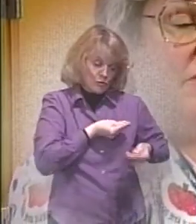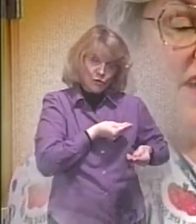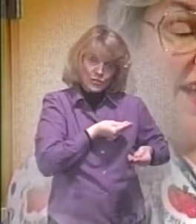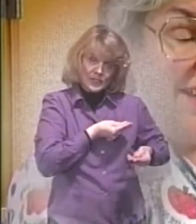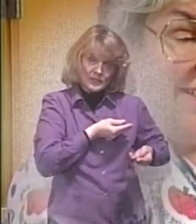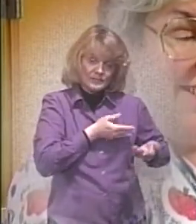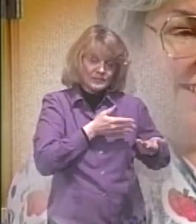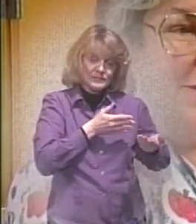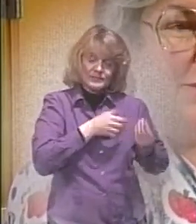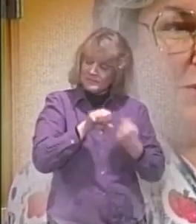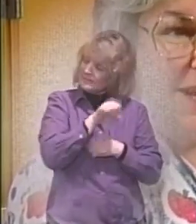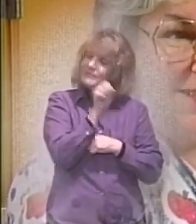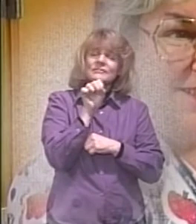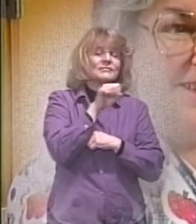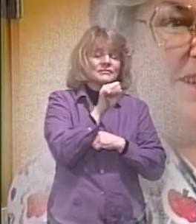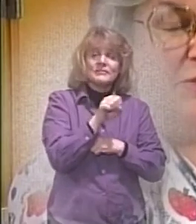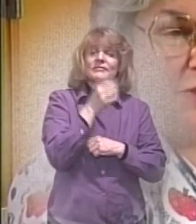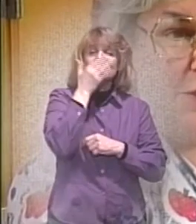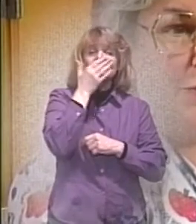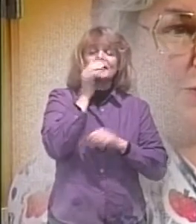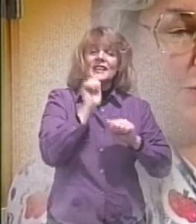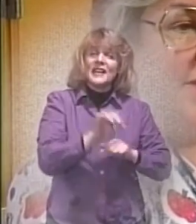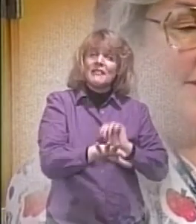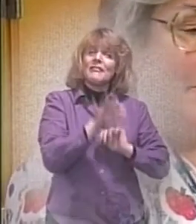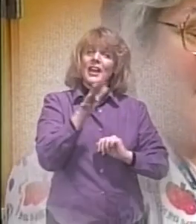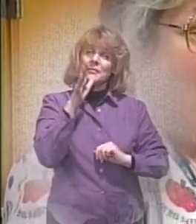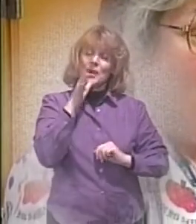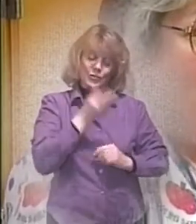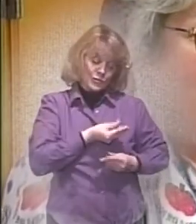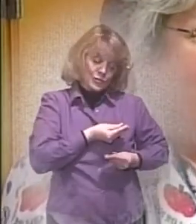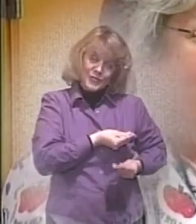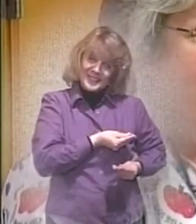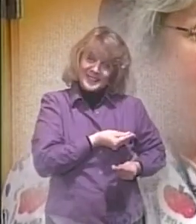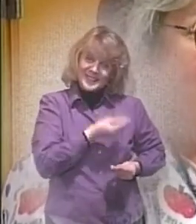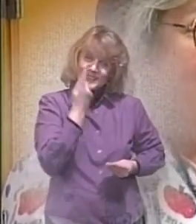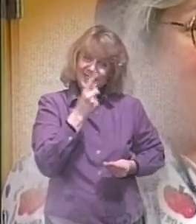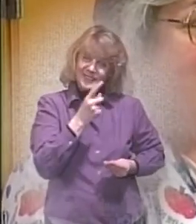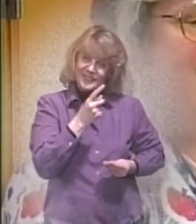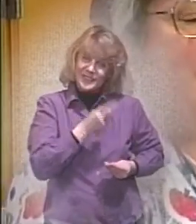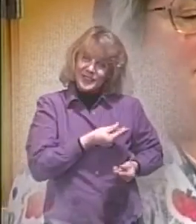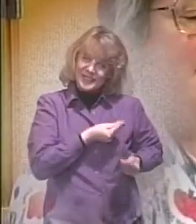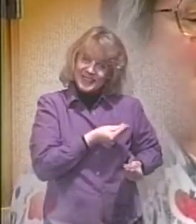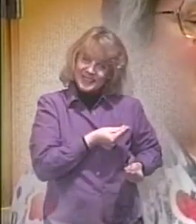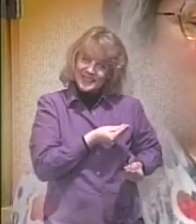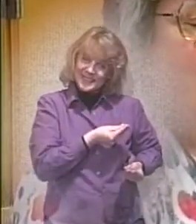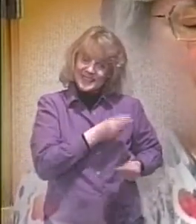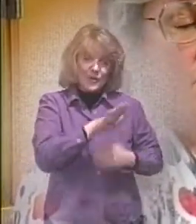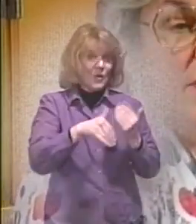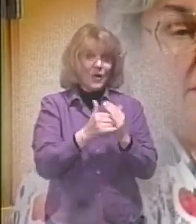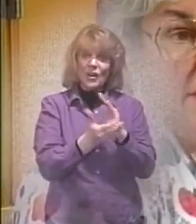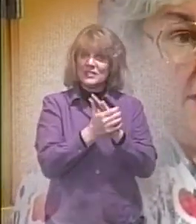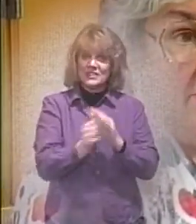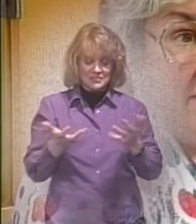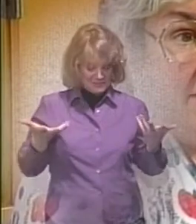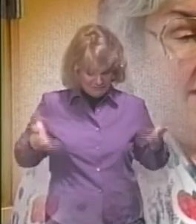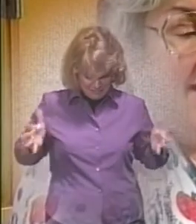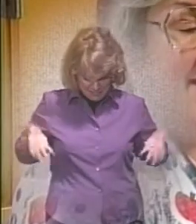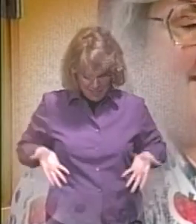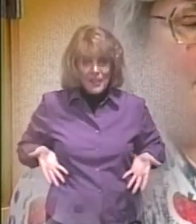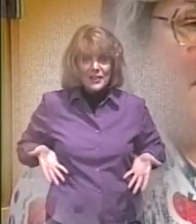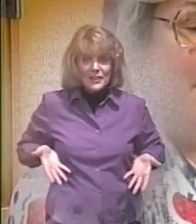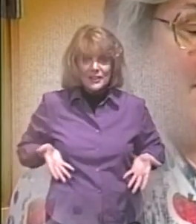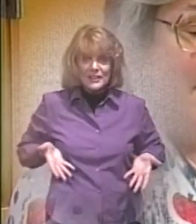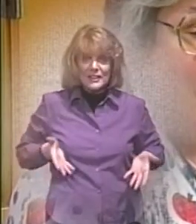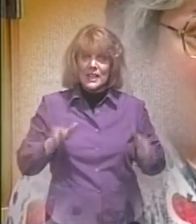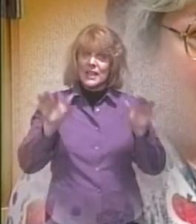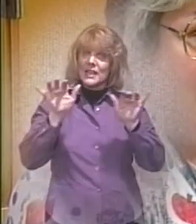helps him find the breast for his first nursing. So all these skills are there. So it's the same with their hearing.